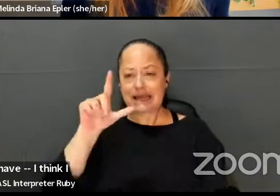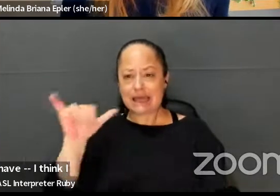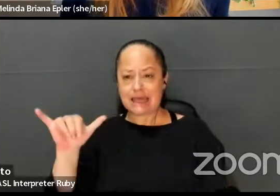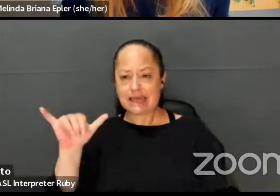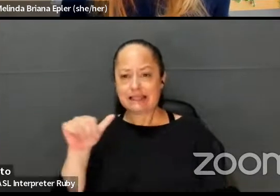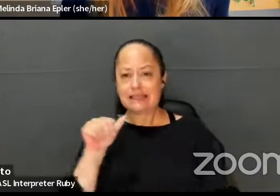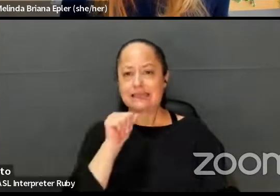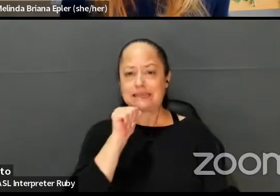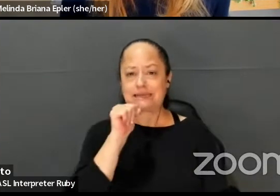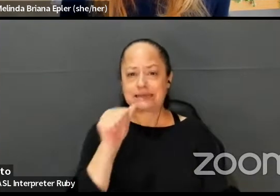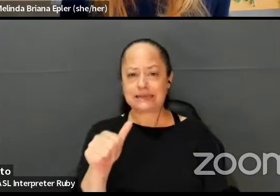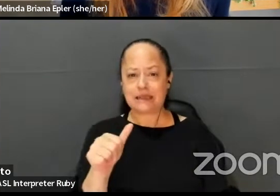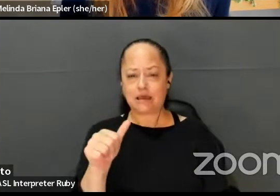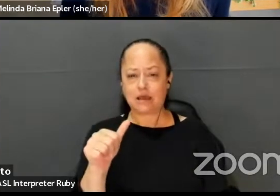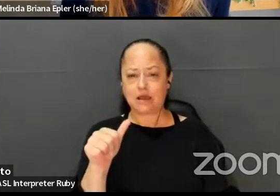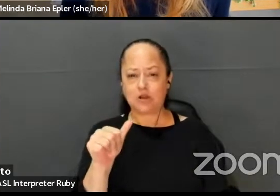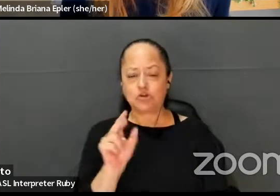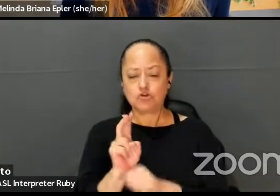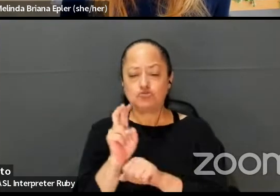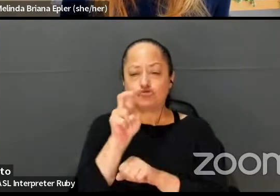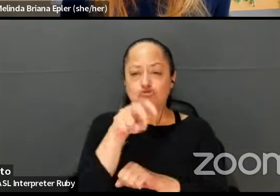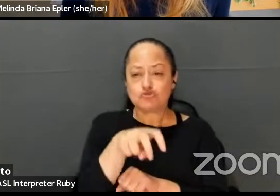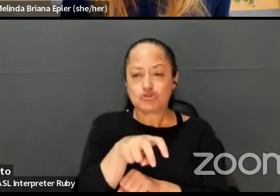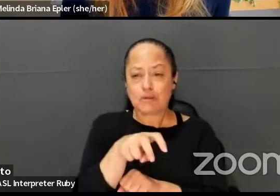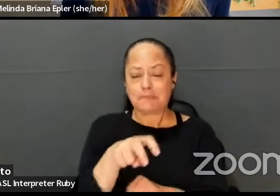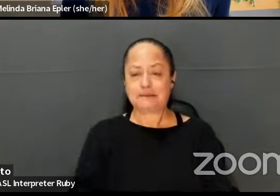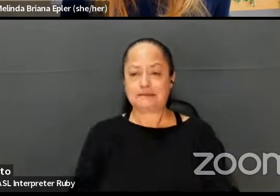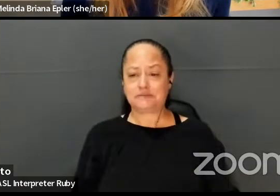not sort of jump into,